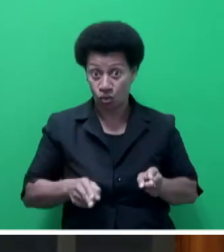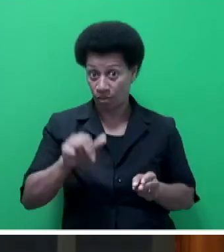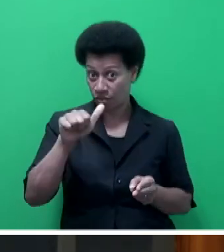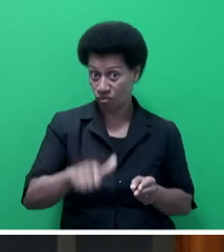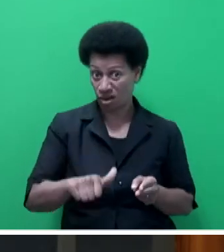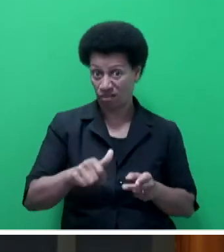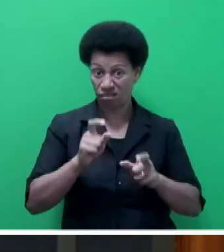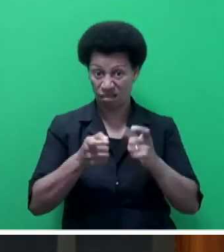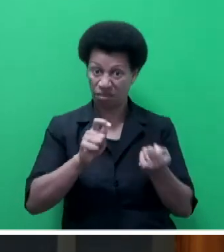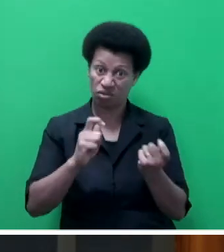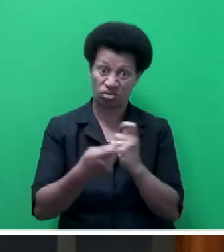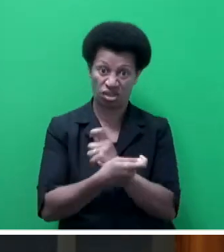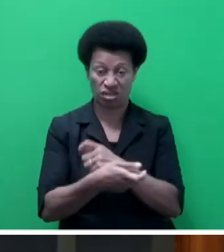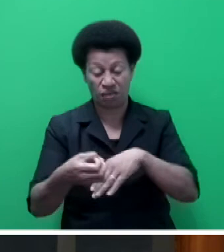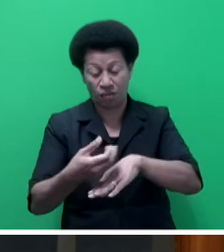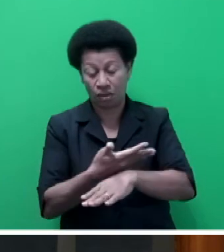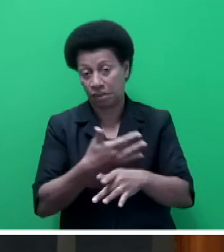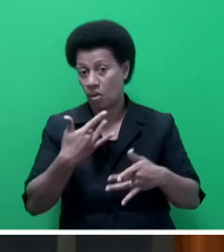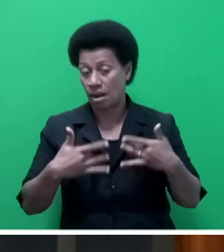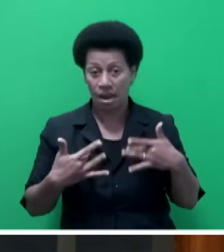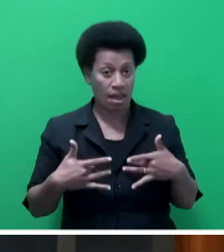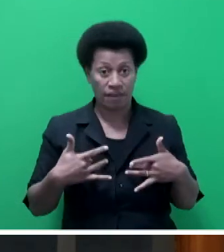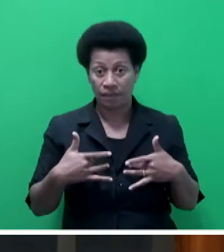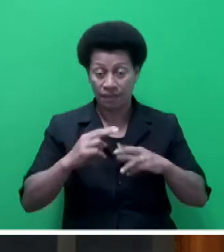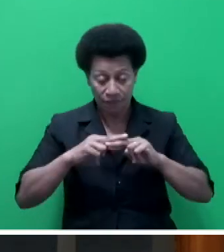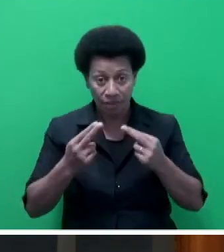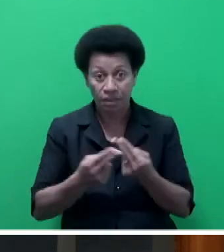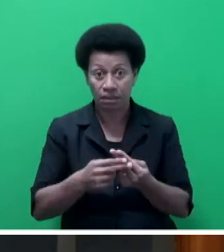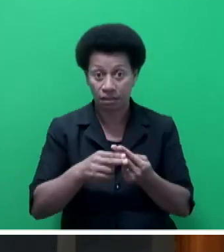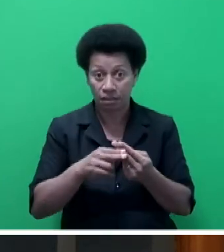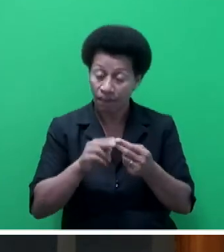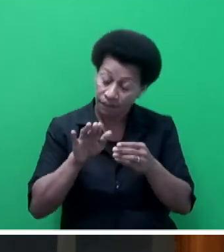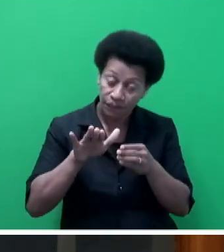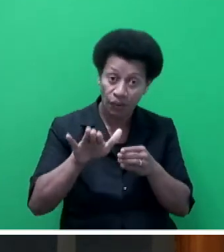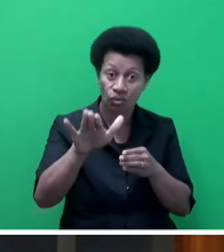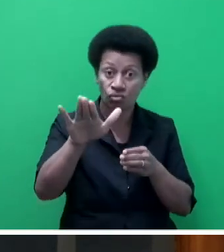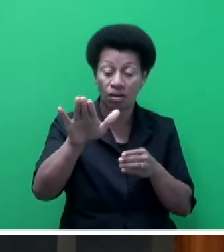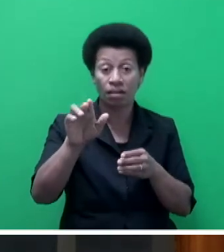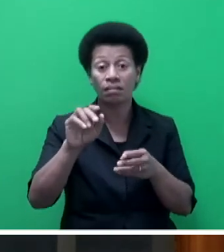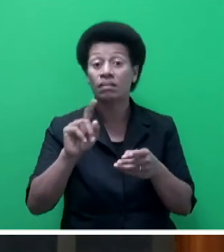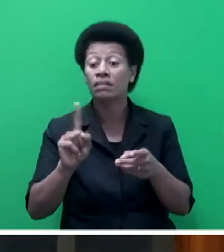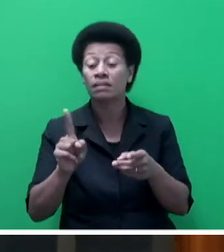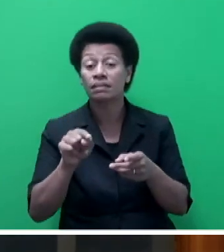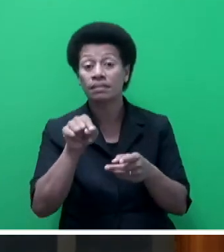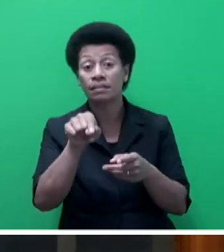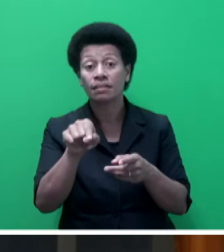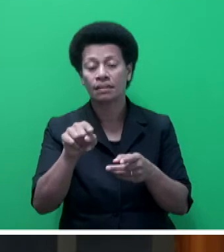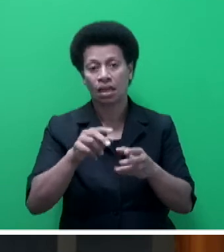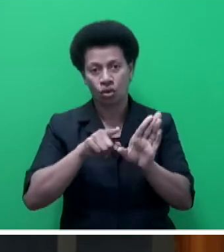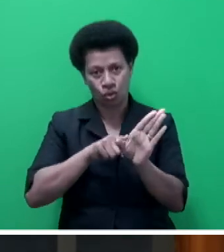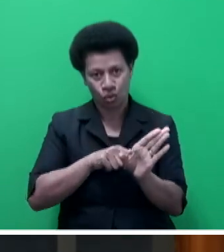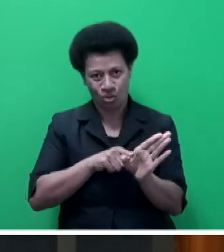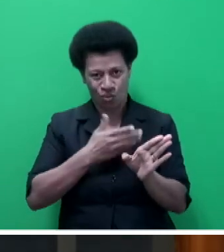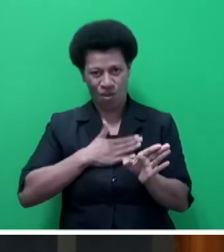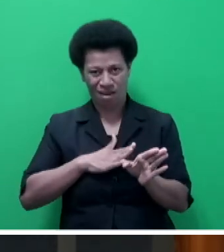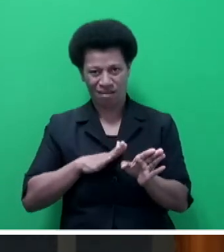threatening our lives, our families, our future, and propose the fact that youths want our